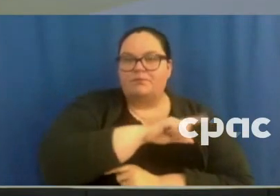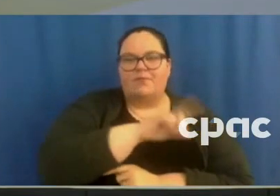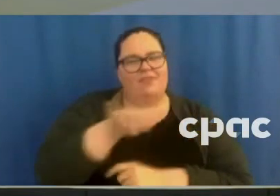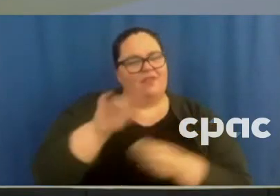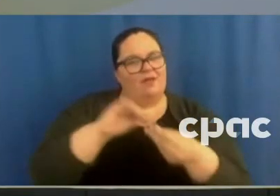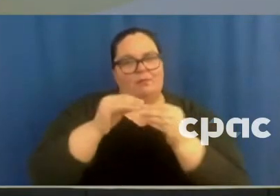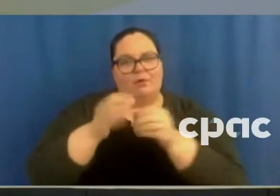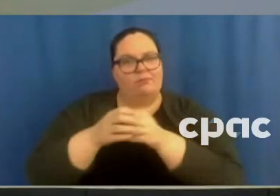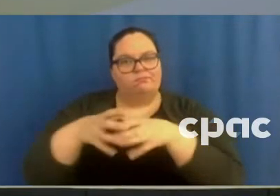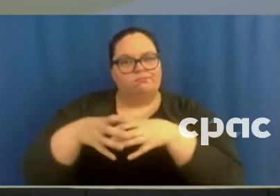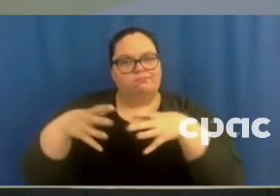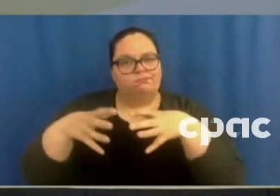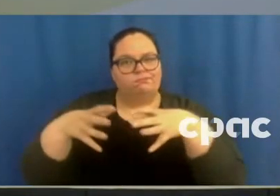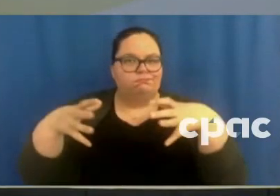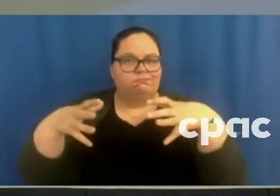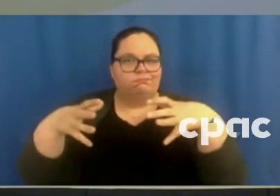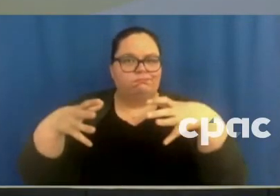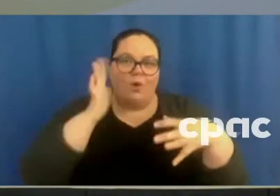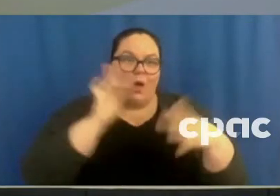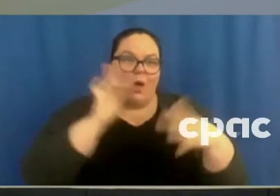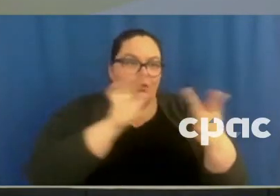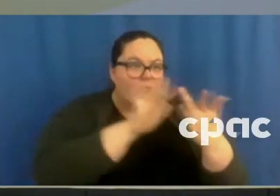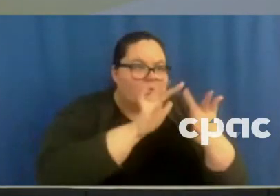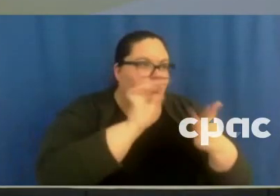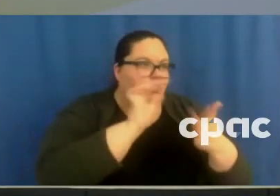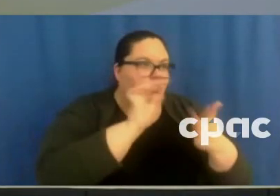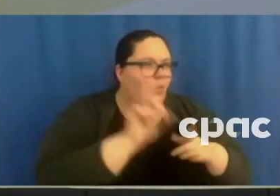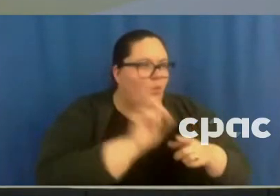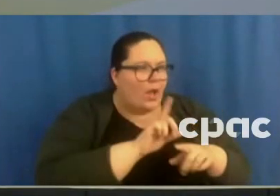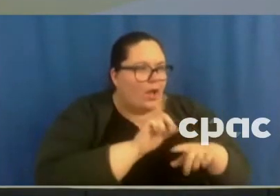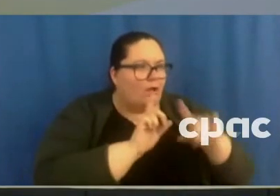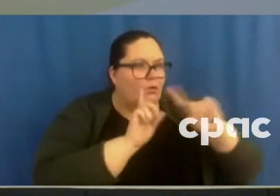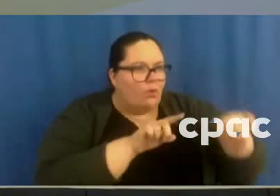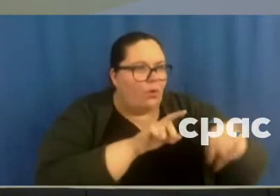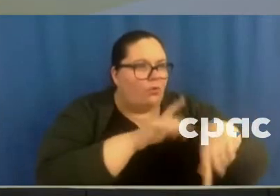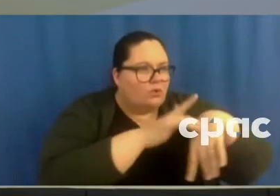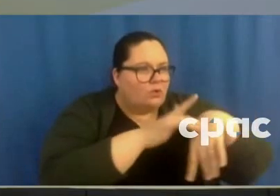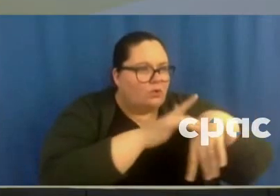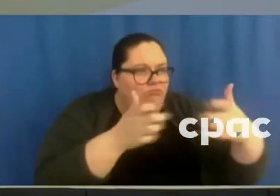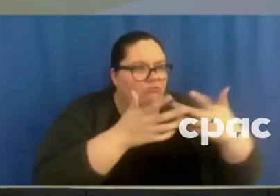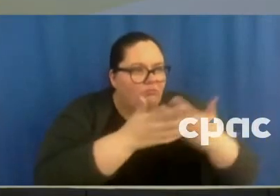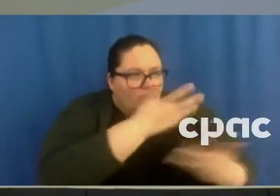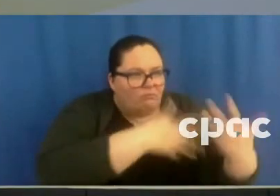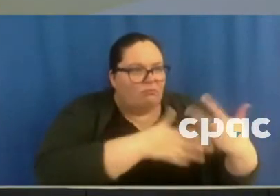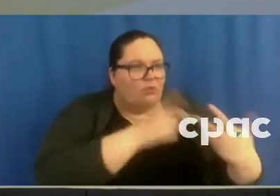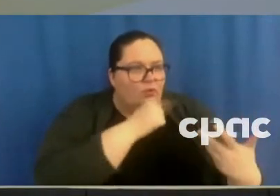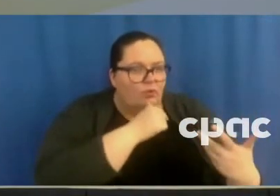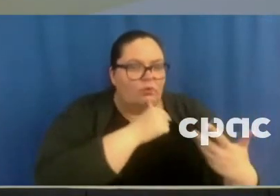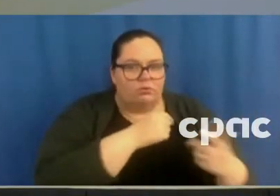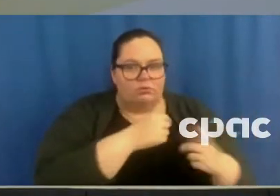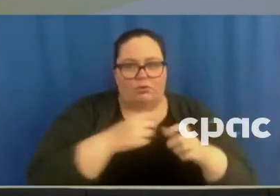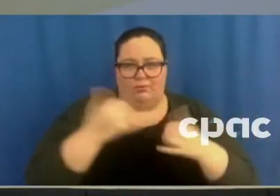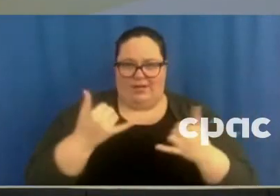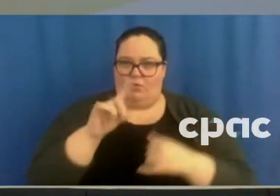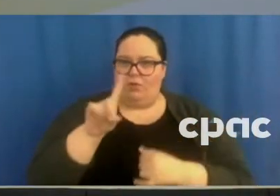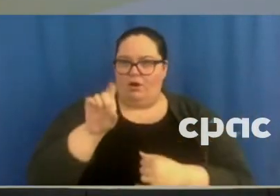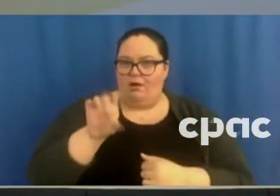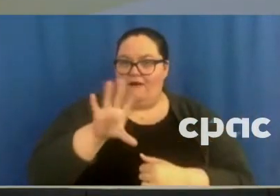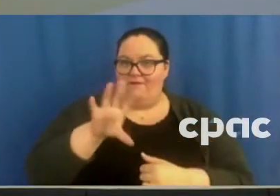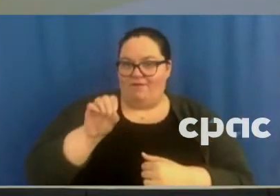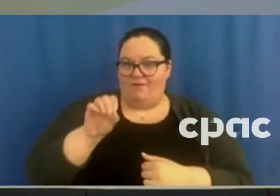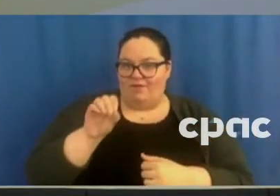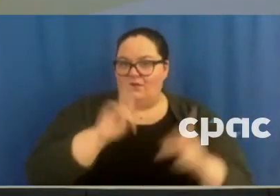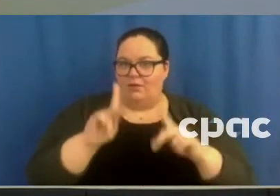as our contact tracing efforts continue even this evening. To date, we have not been able to identify a travel